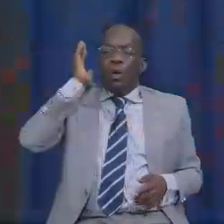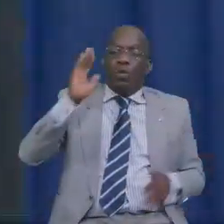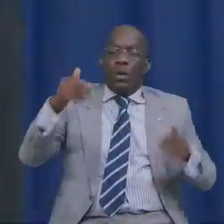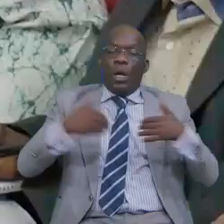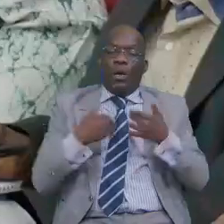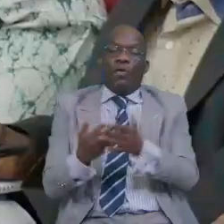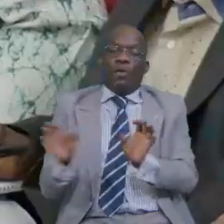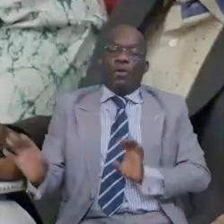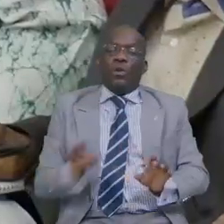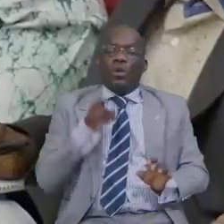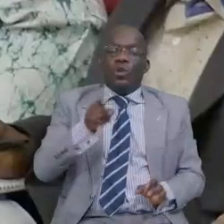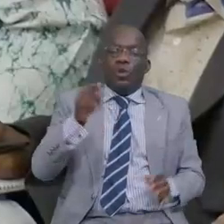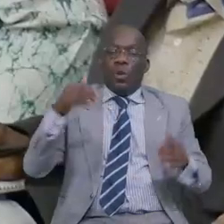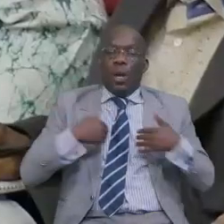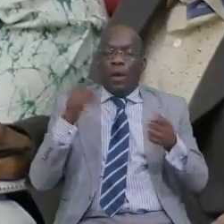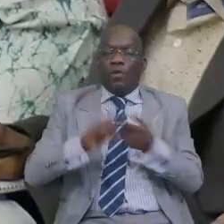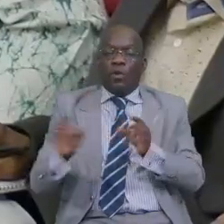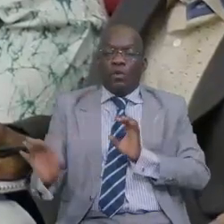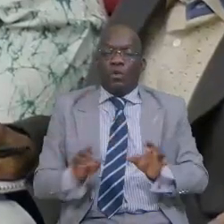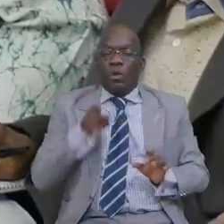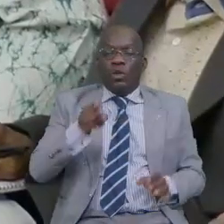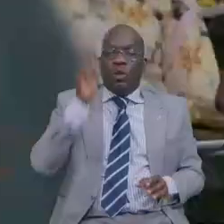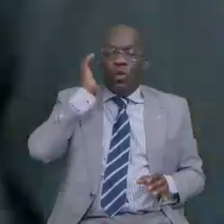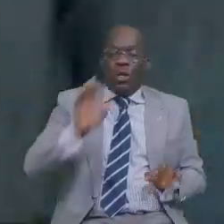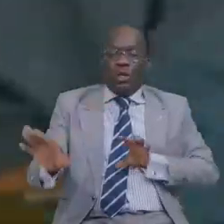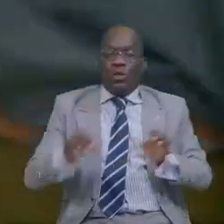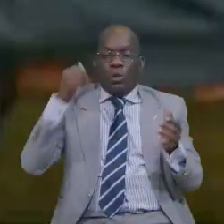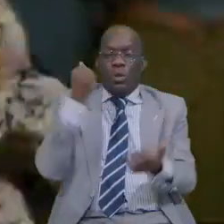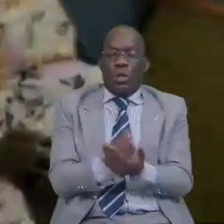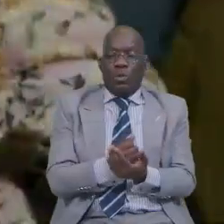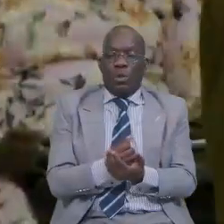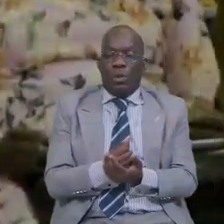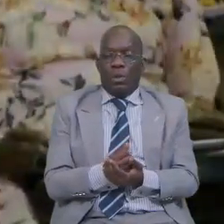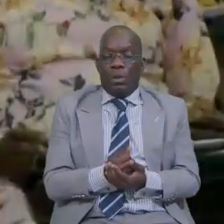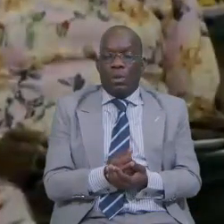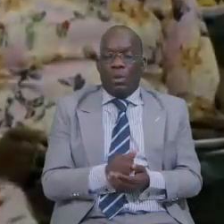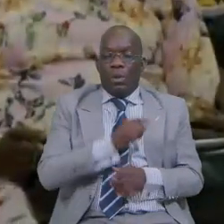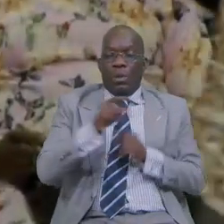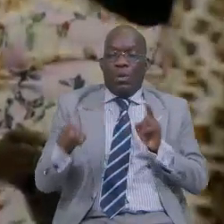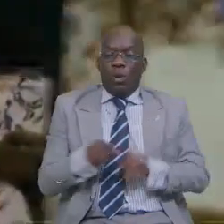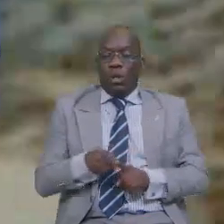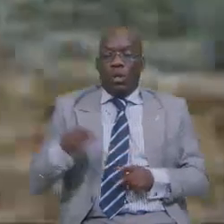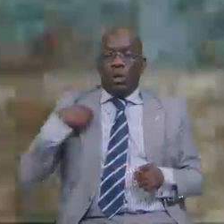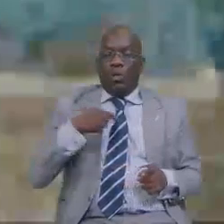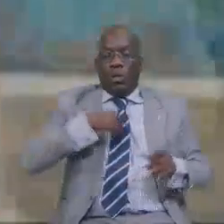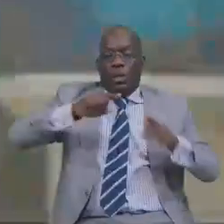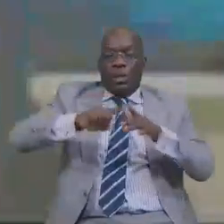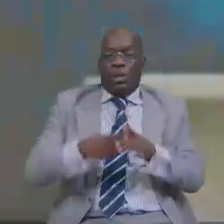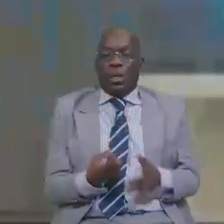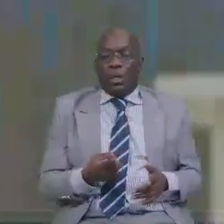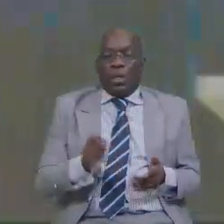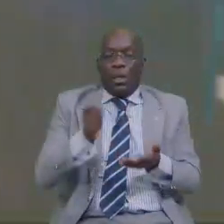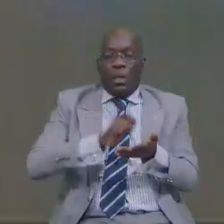do. You will do. When we first started writing, and he